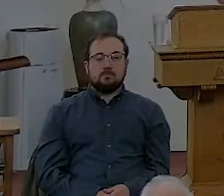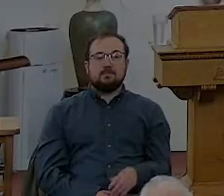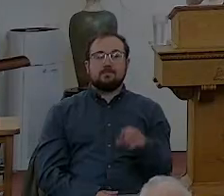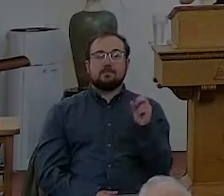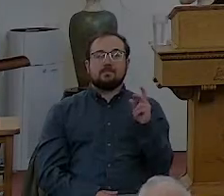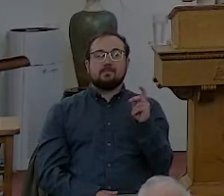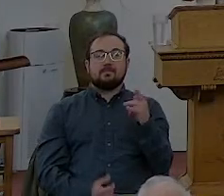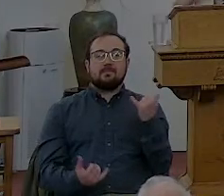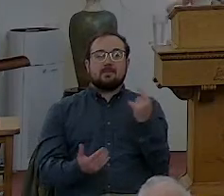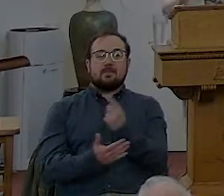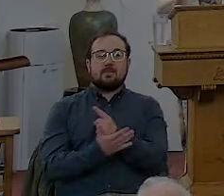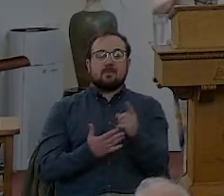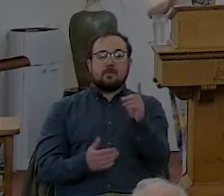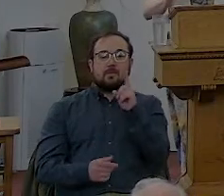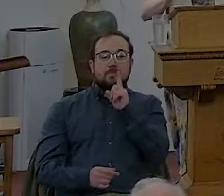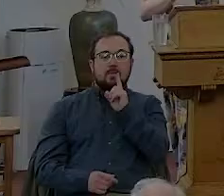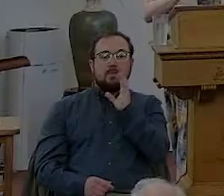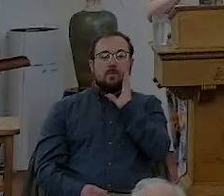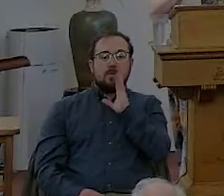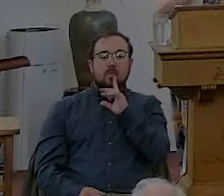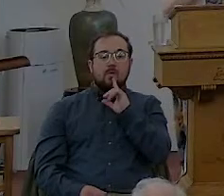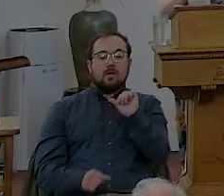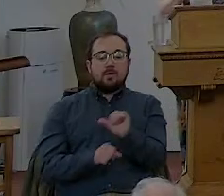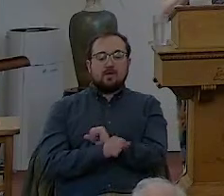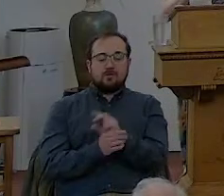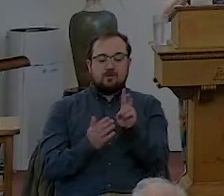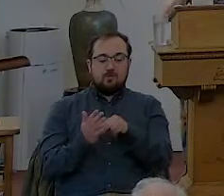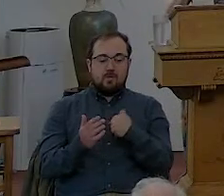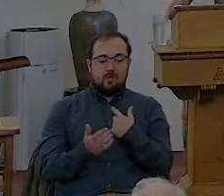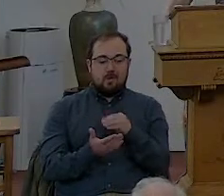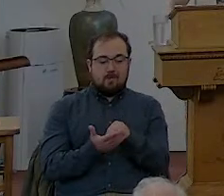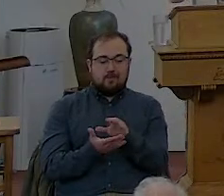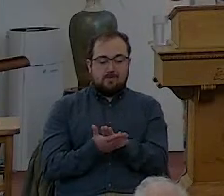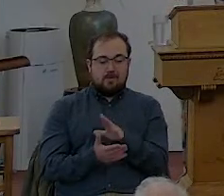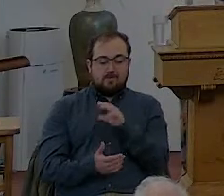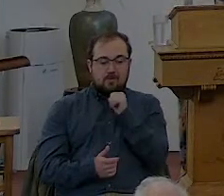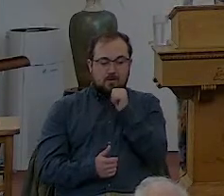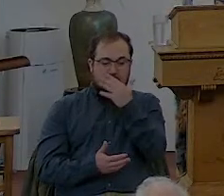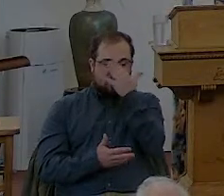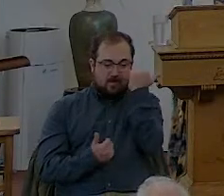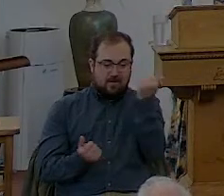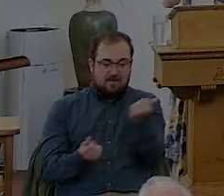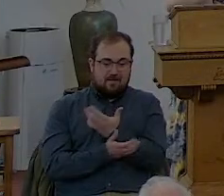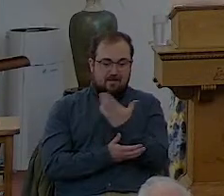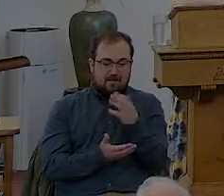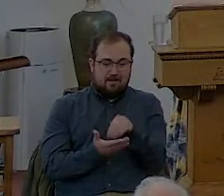This week I'm actually going to read what I wrote down so I don't forget anything.